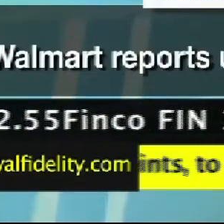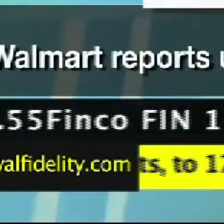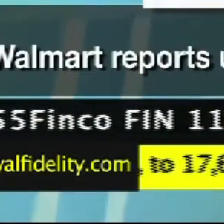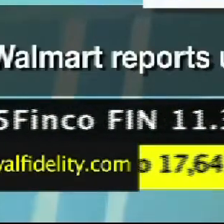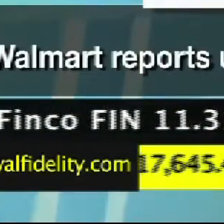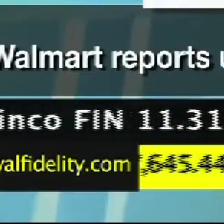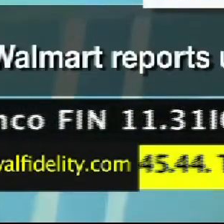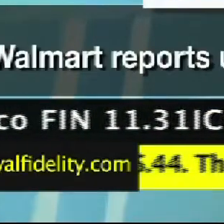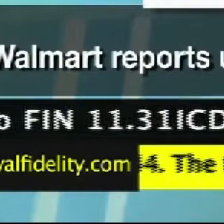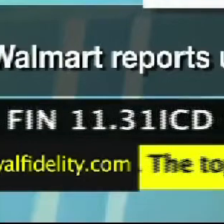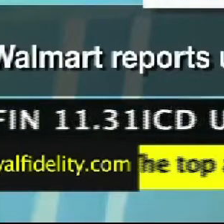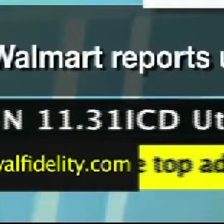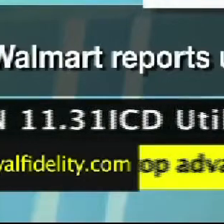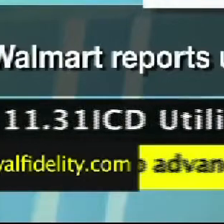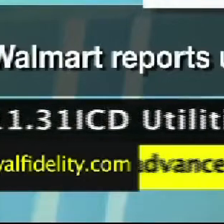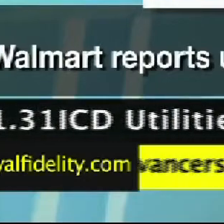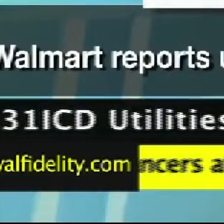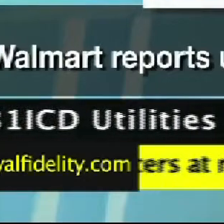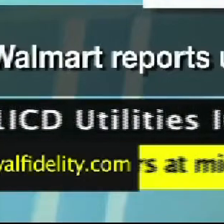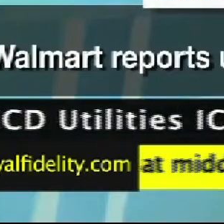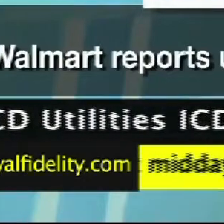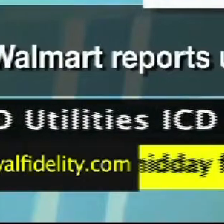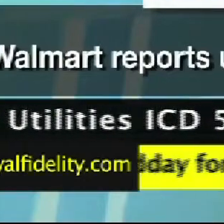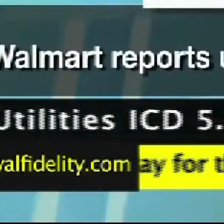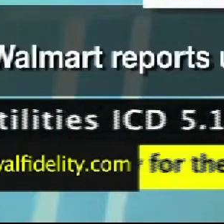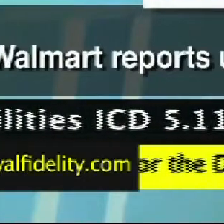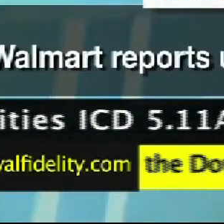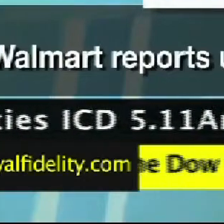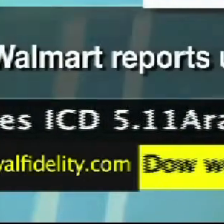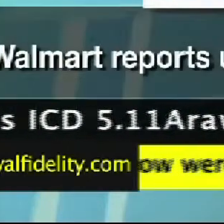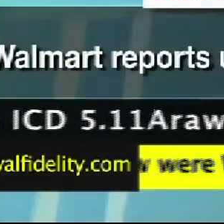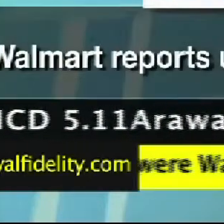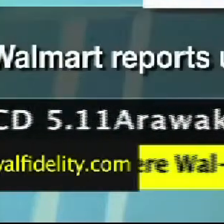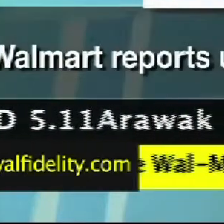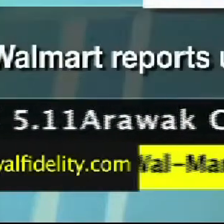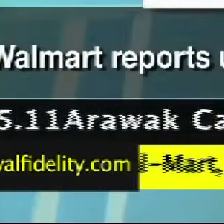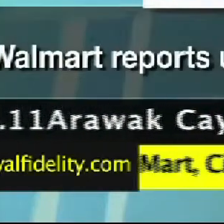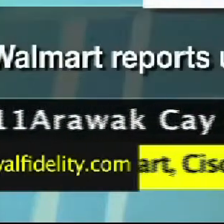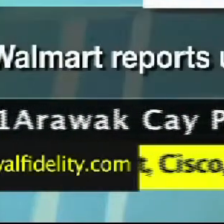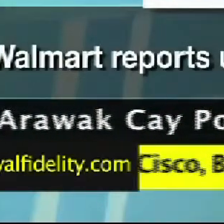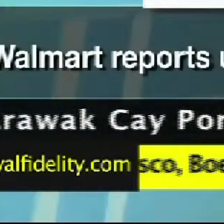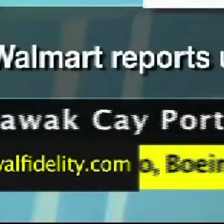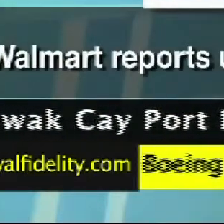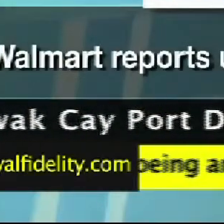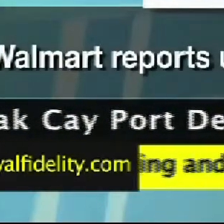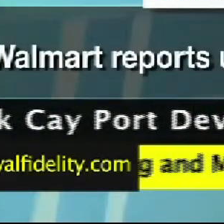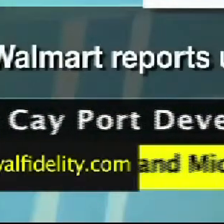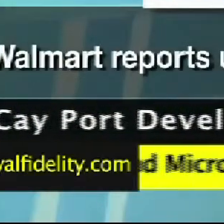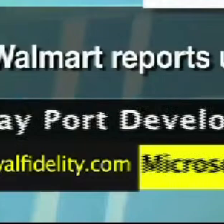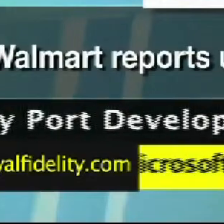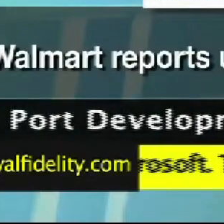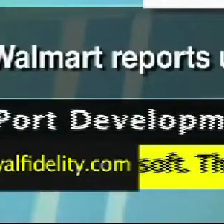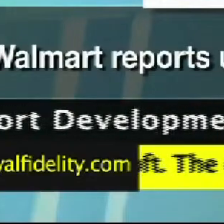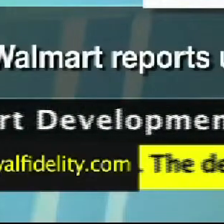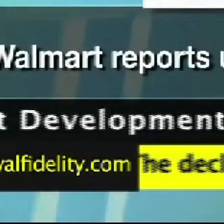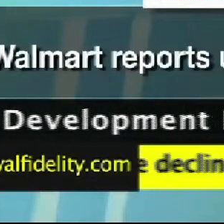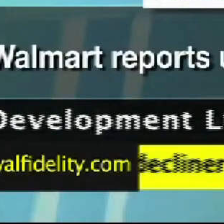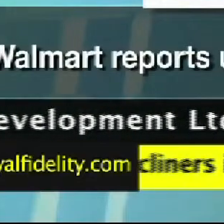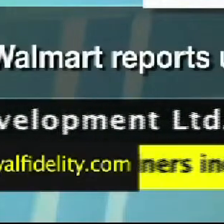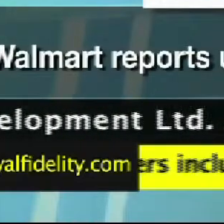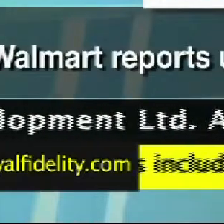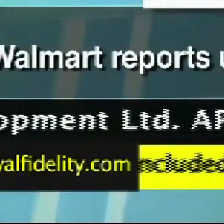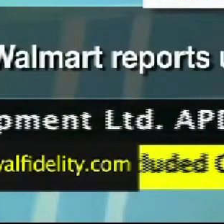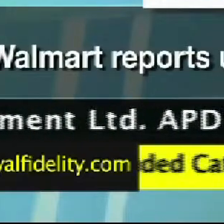retailer, Walmart, reports a quarterly upturn in comparable store sales for the first time in almost 2 years. But it warned of headwinds ahead of what